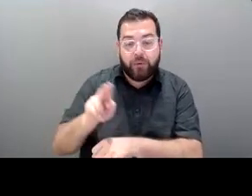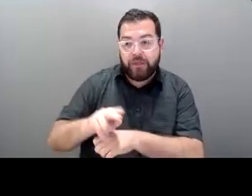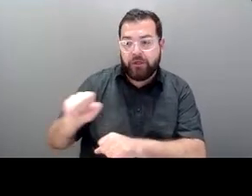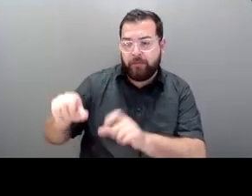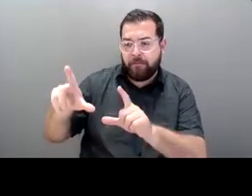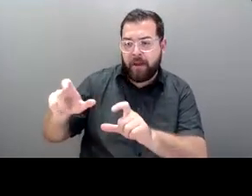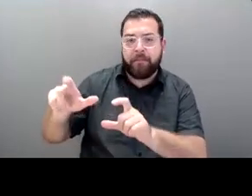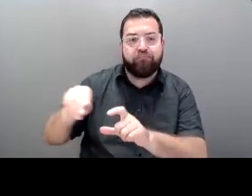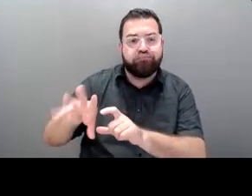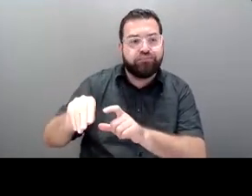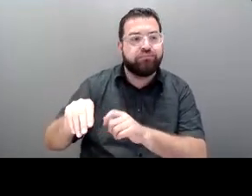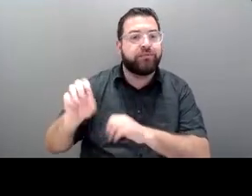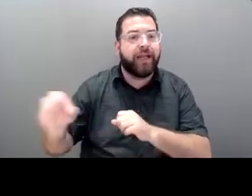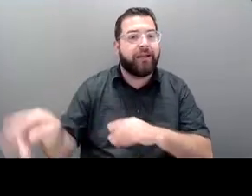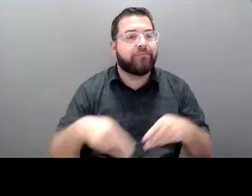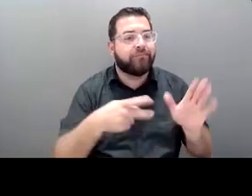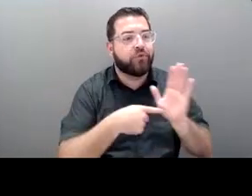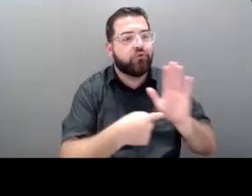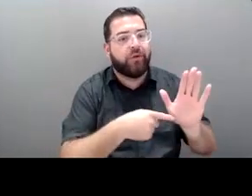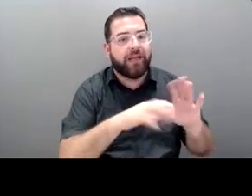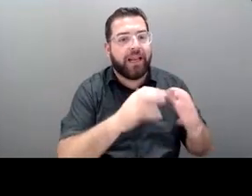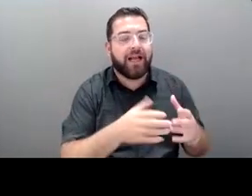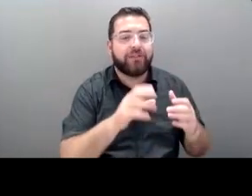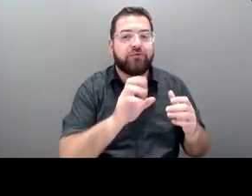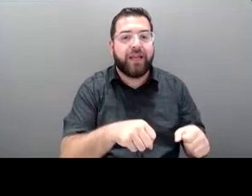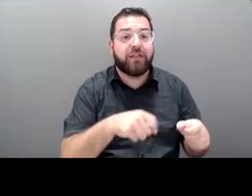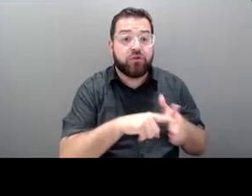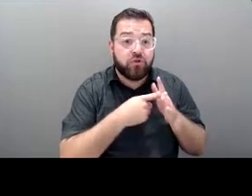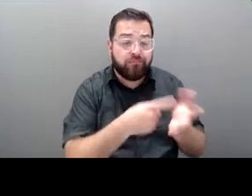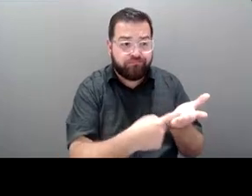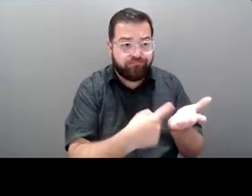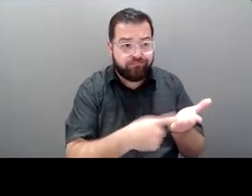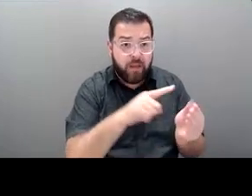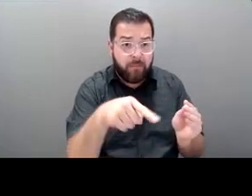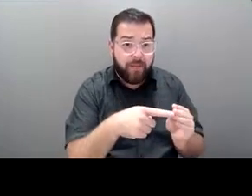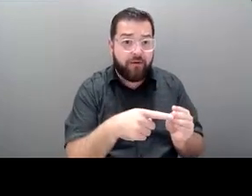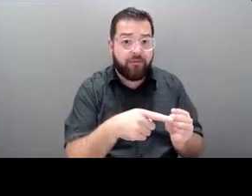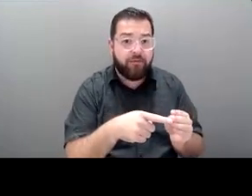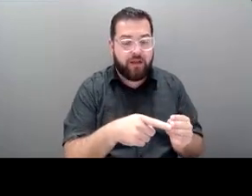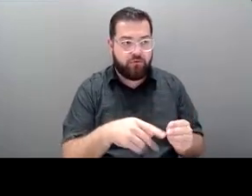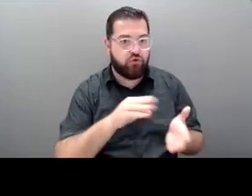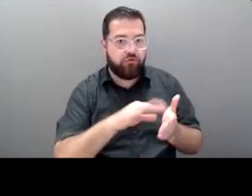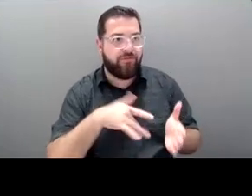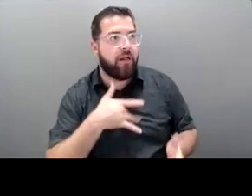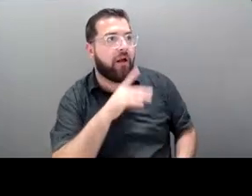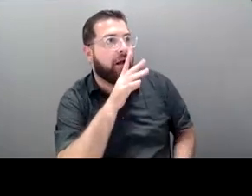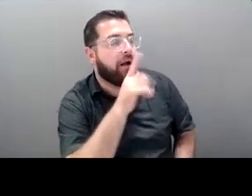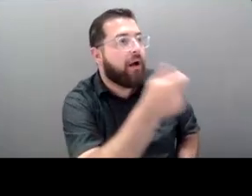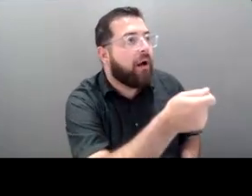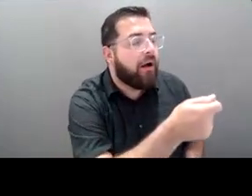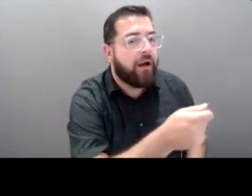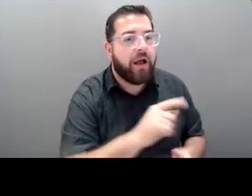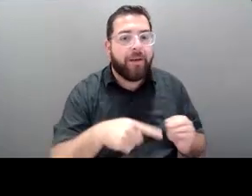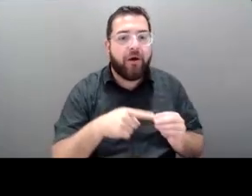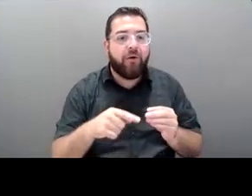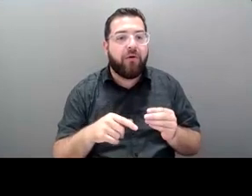into class, you can project it, and you can start having conversations about that. And students are interested in that. They're interested in how one another